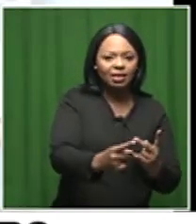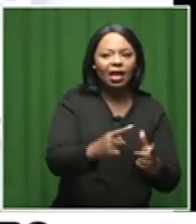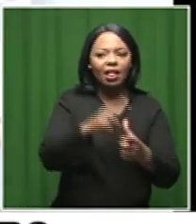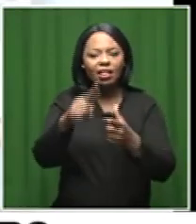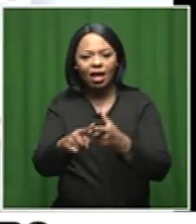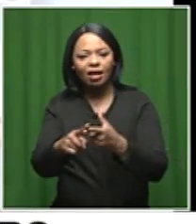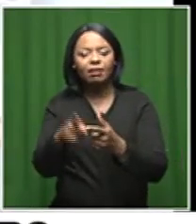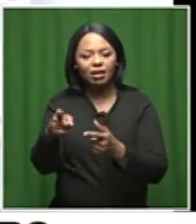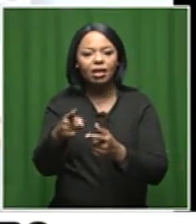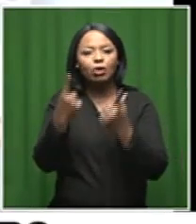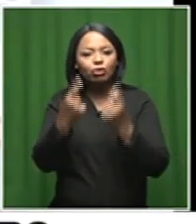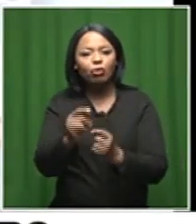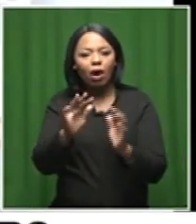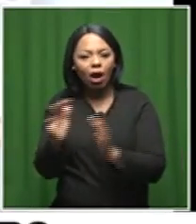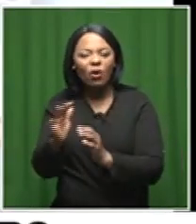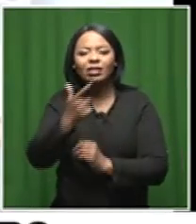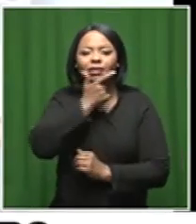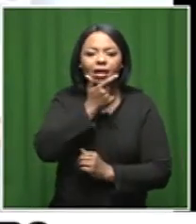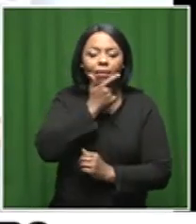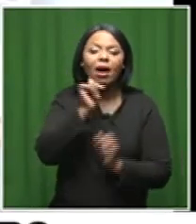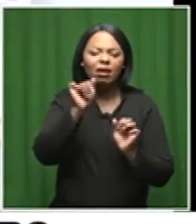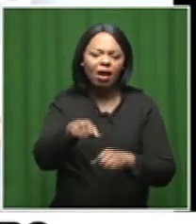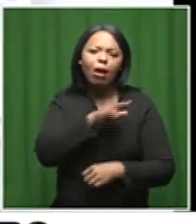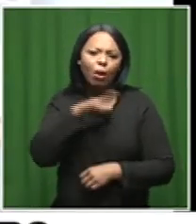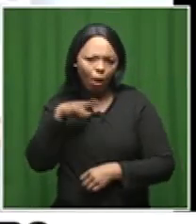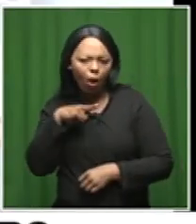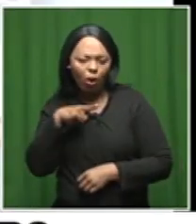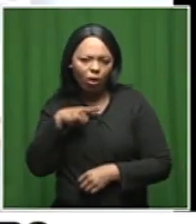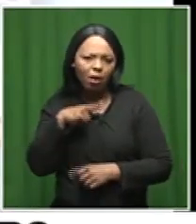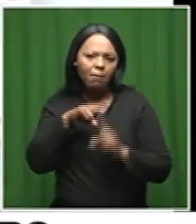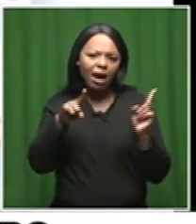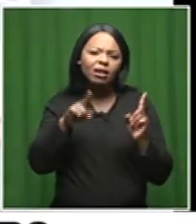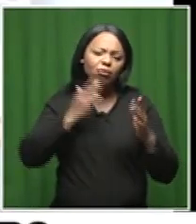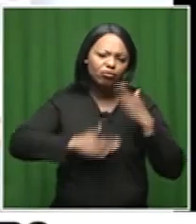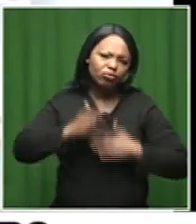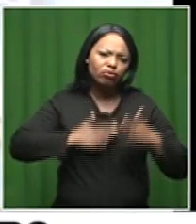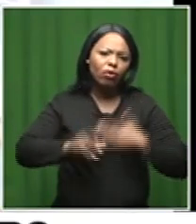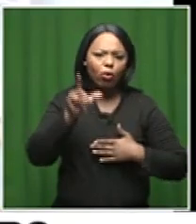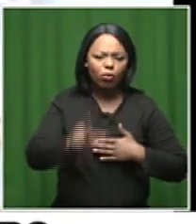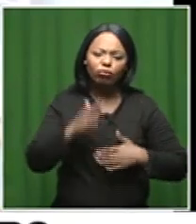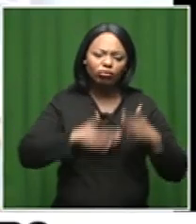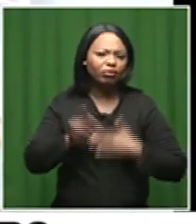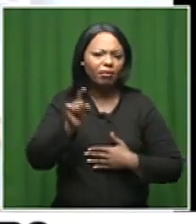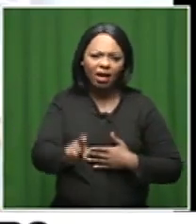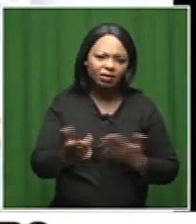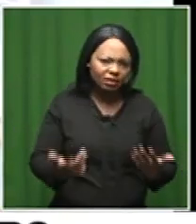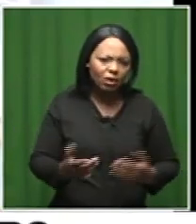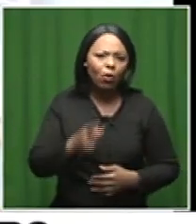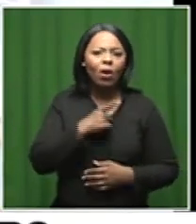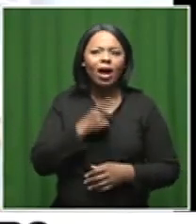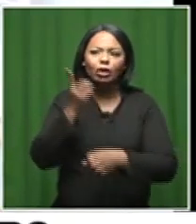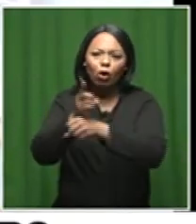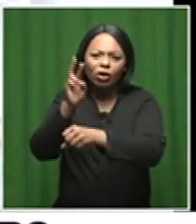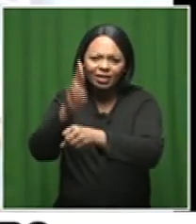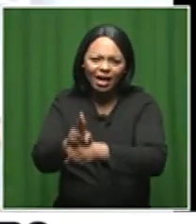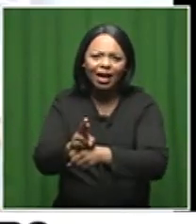December. So it takes longer, and it just needs to be patient. There's a lot of tests which need to be done. You need to go to the doctor. The